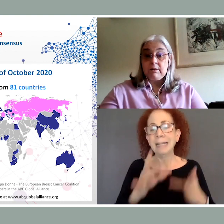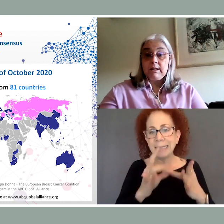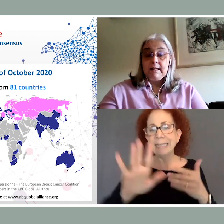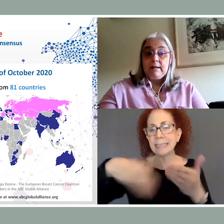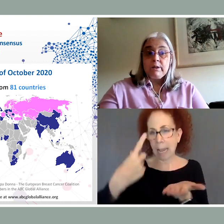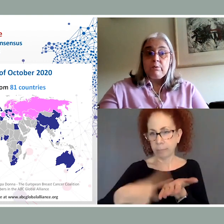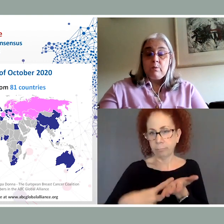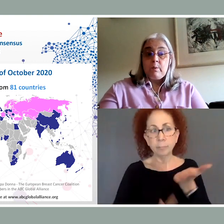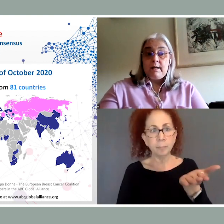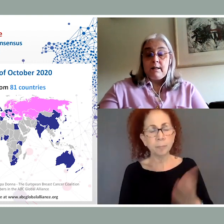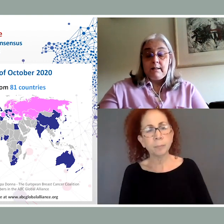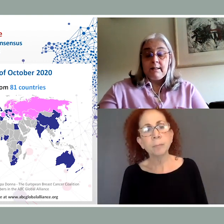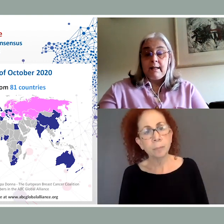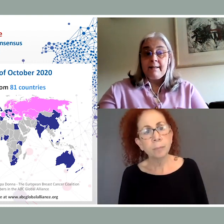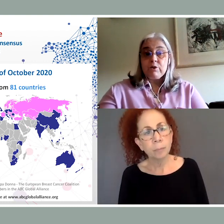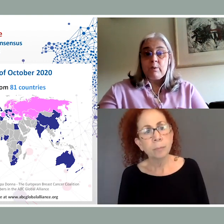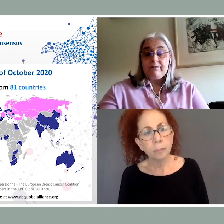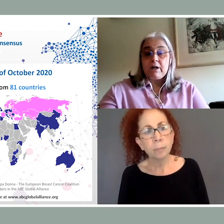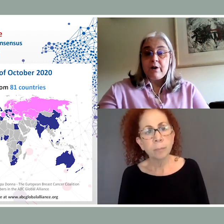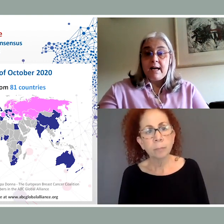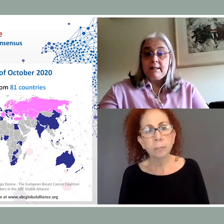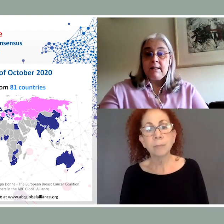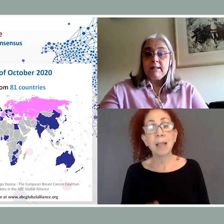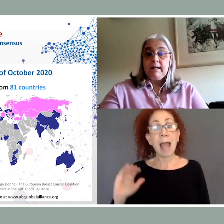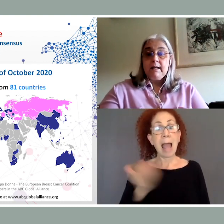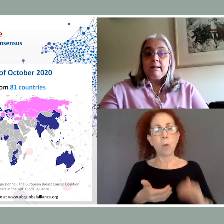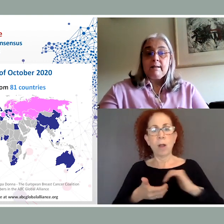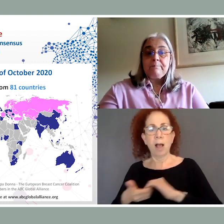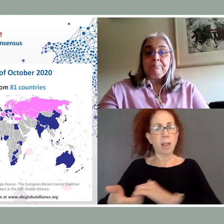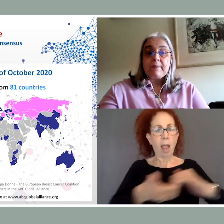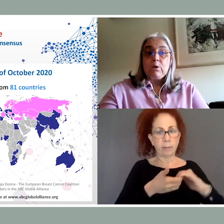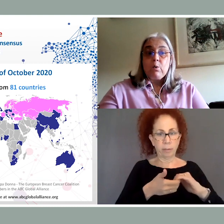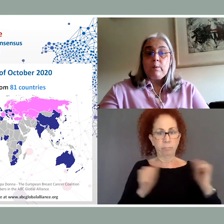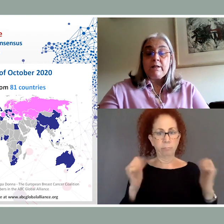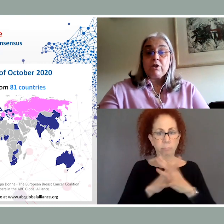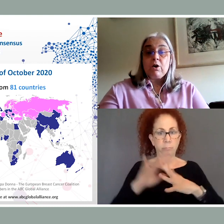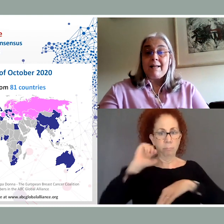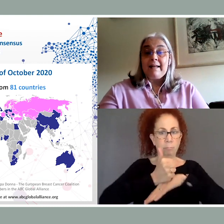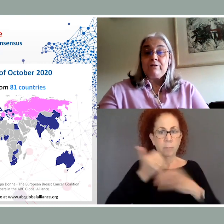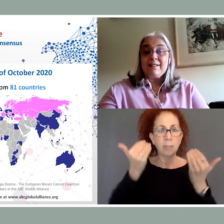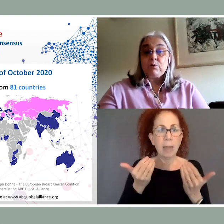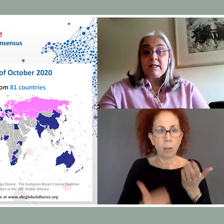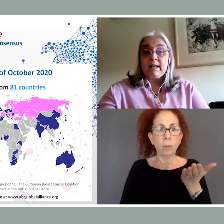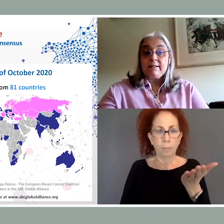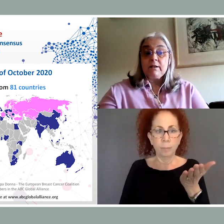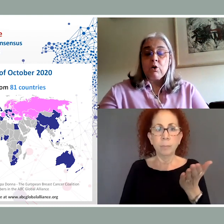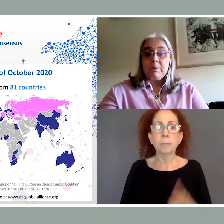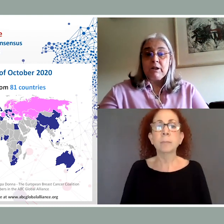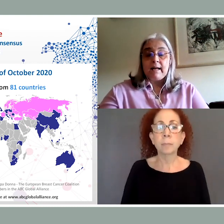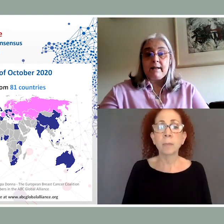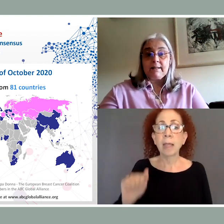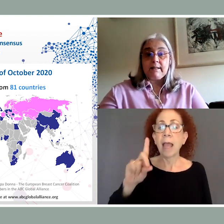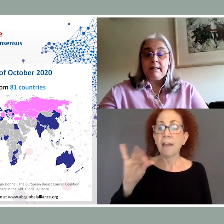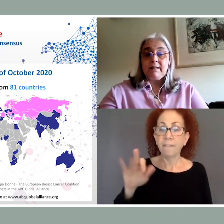you about what the alliance we have created, that it's called Advanced Breast Cancer